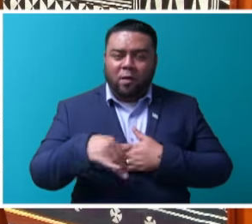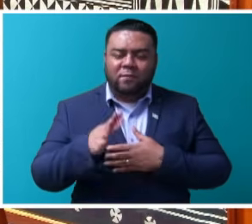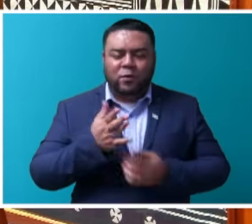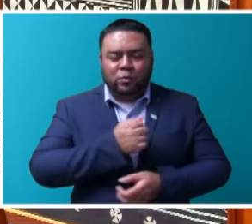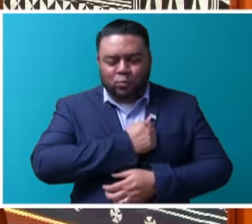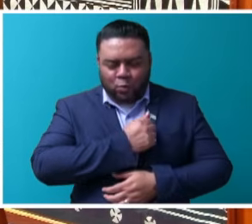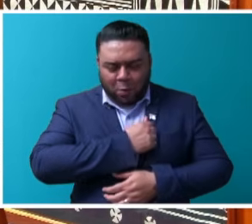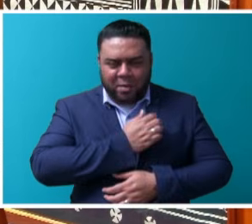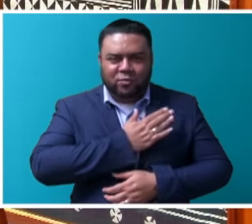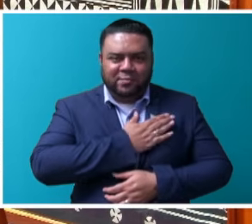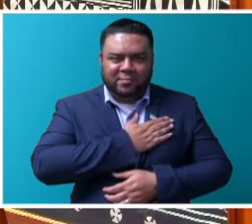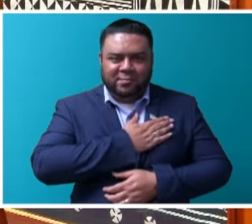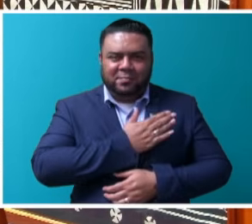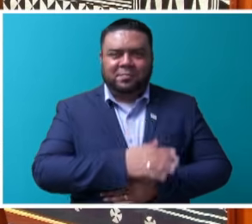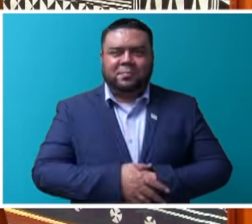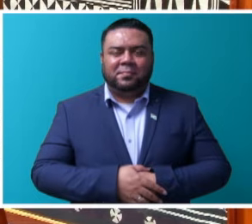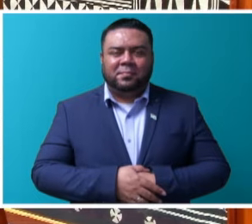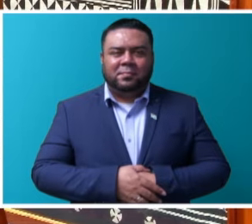compassion.